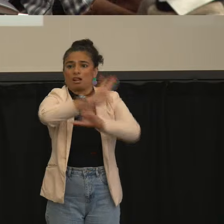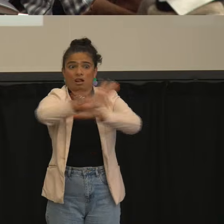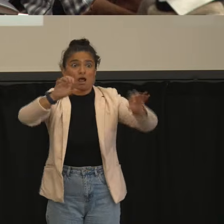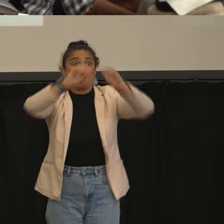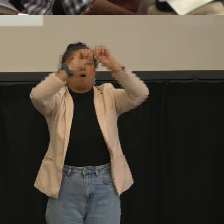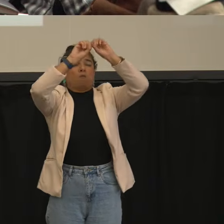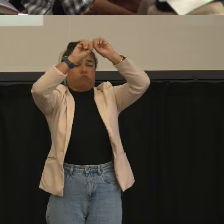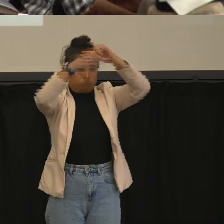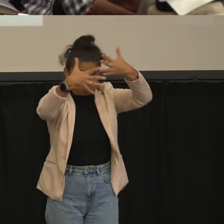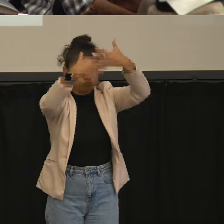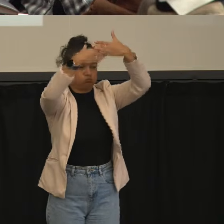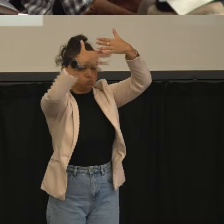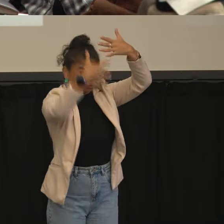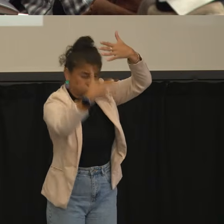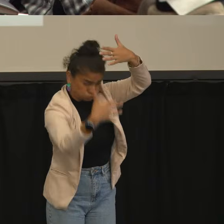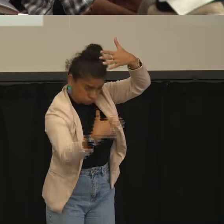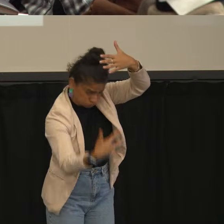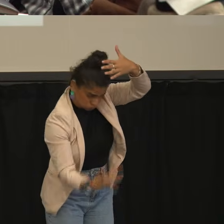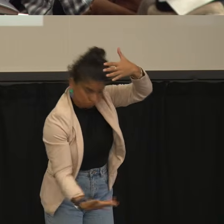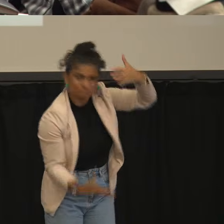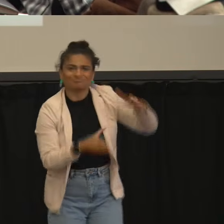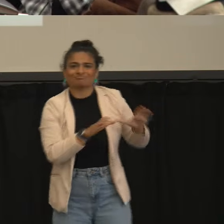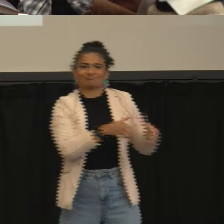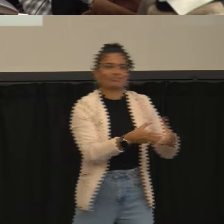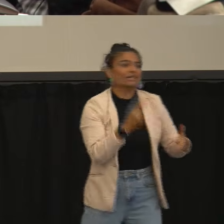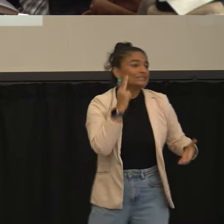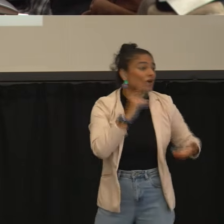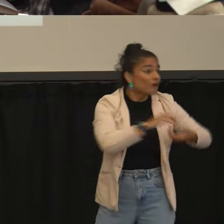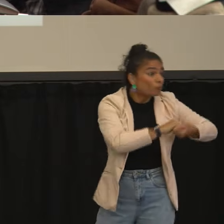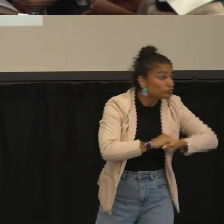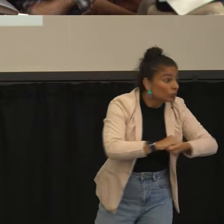platform related to South African Sign Language.